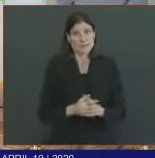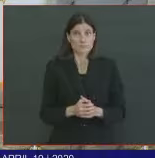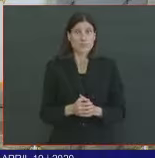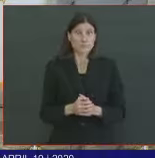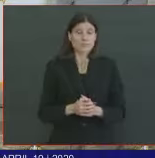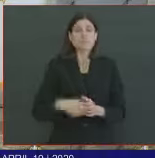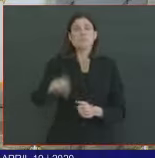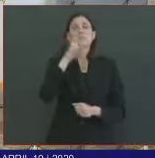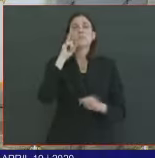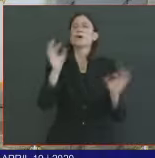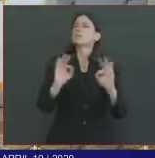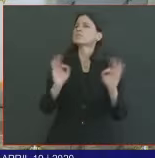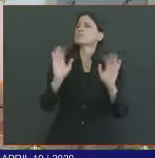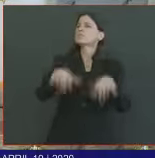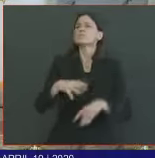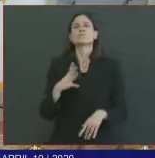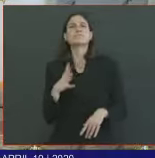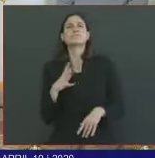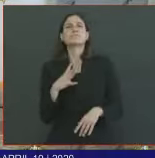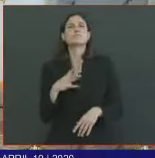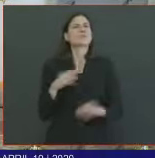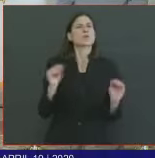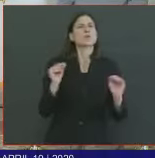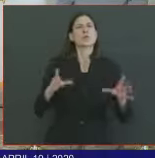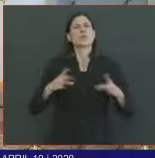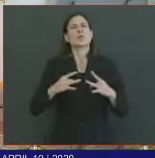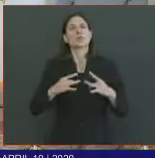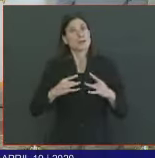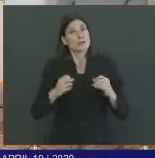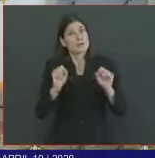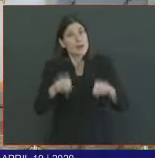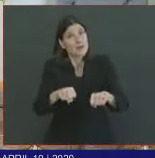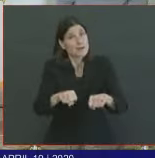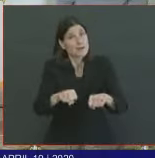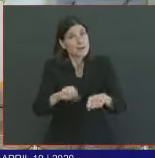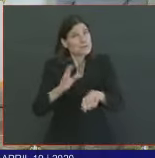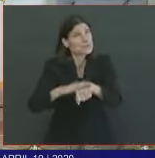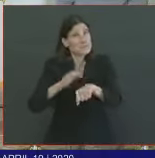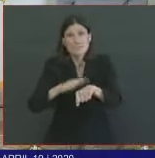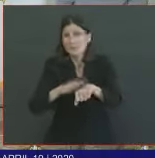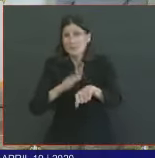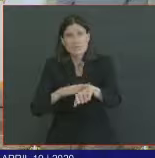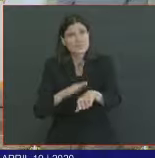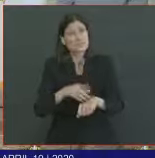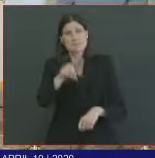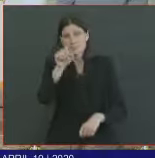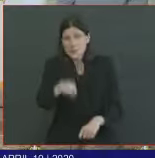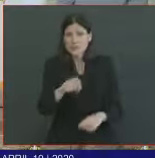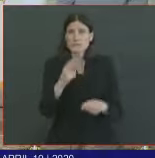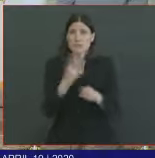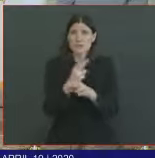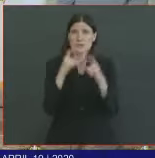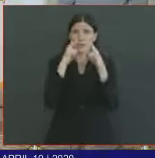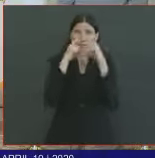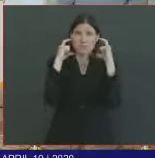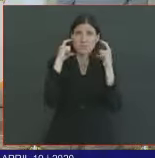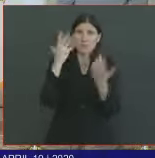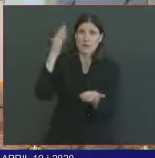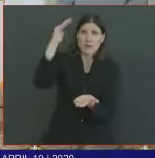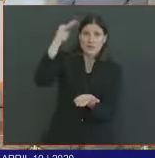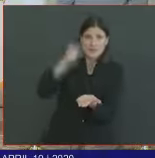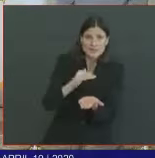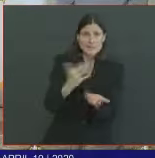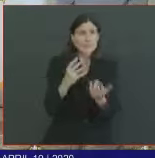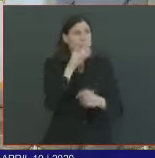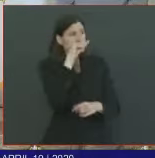preventing you from spreading it. So just, you know, have kindness. If the person who's giving you